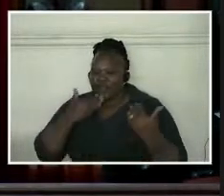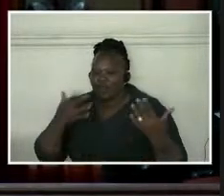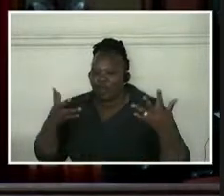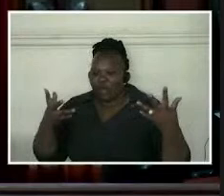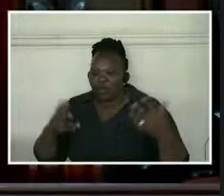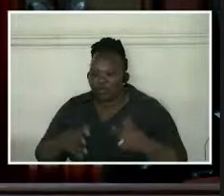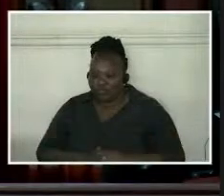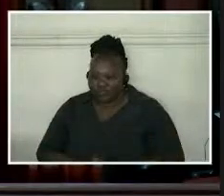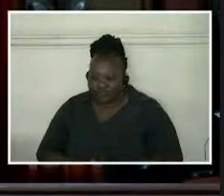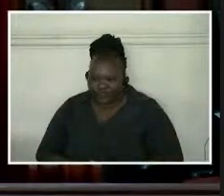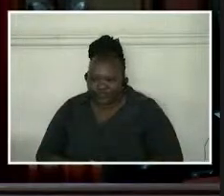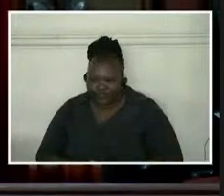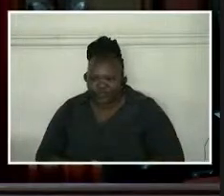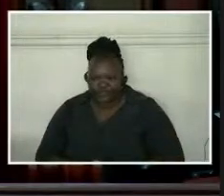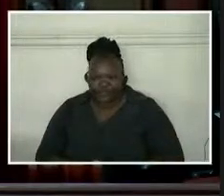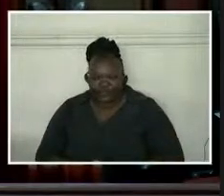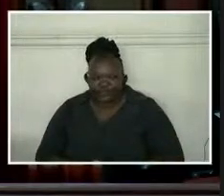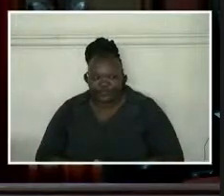oh